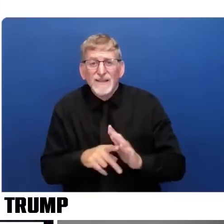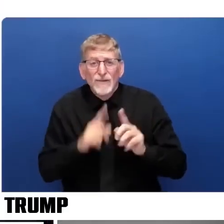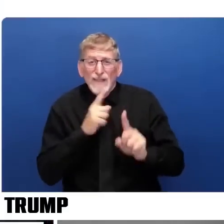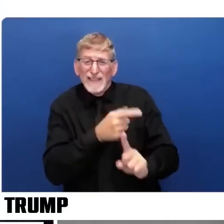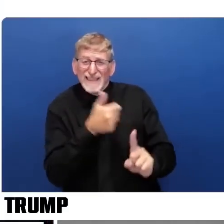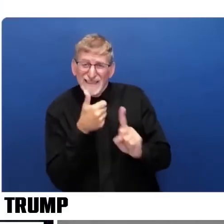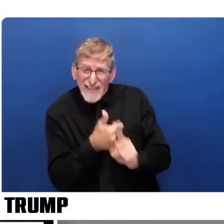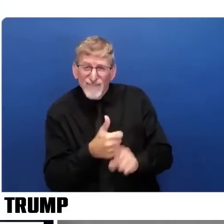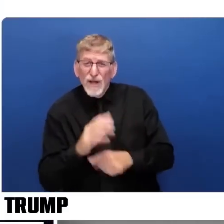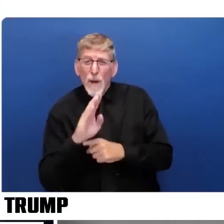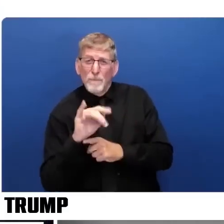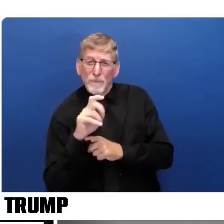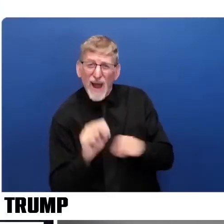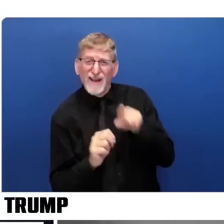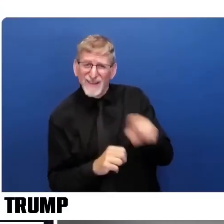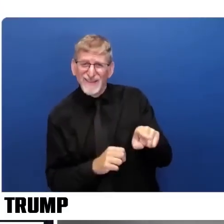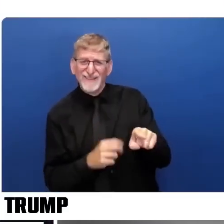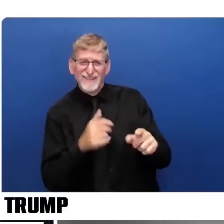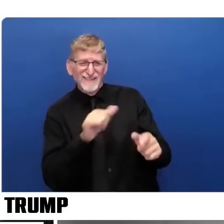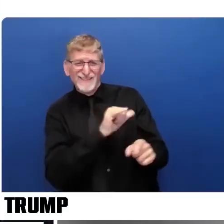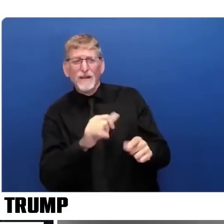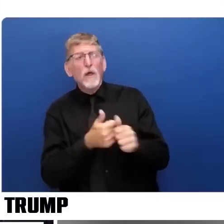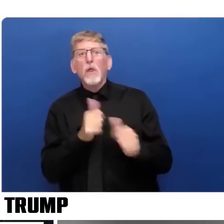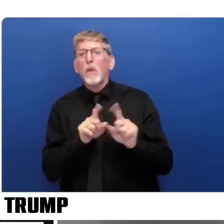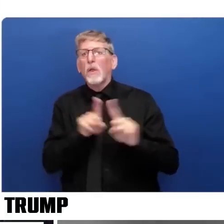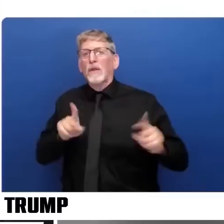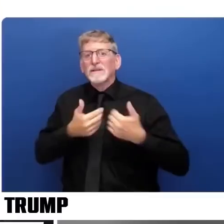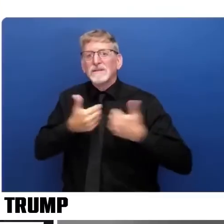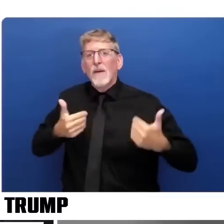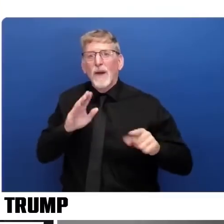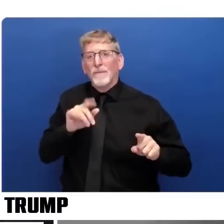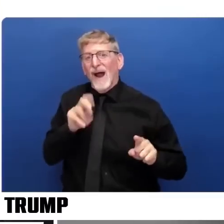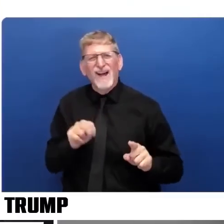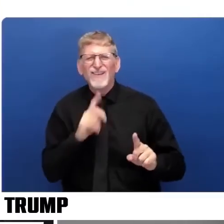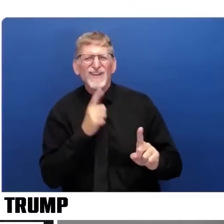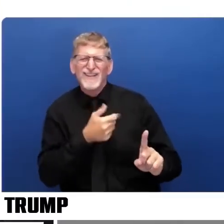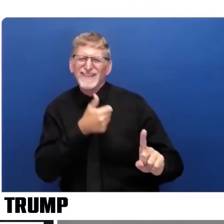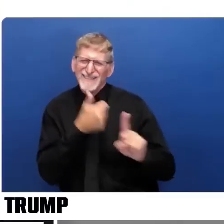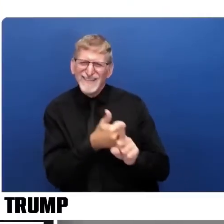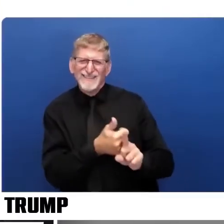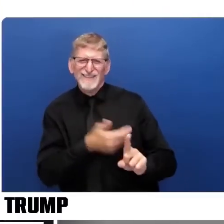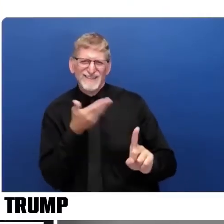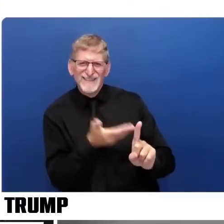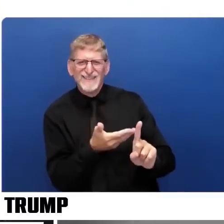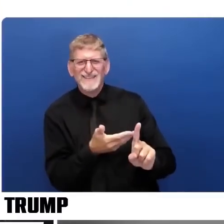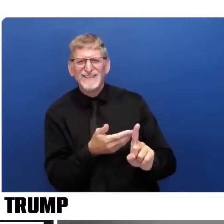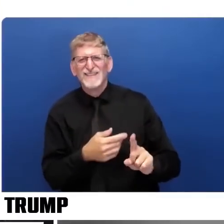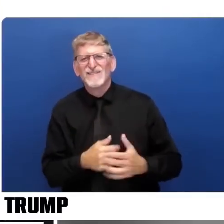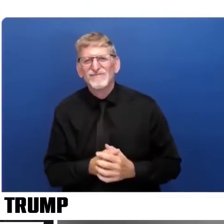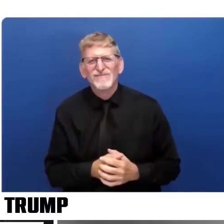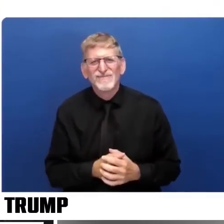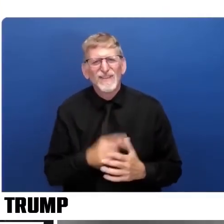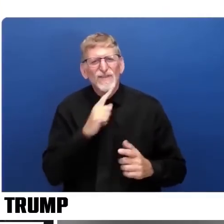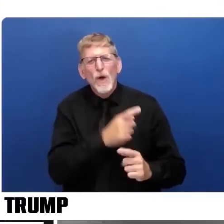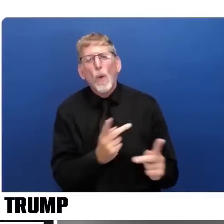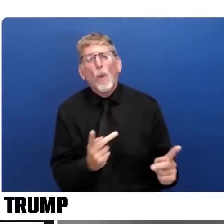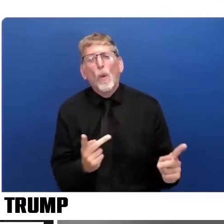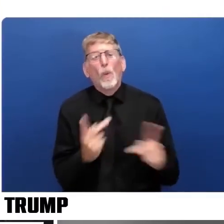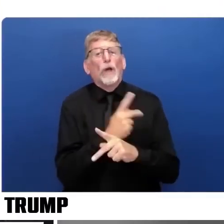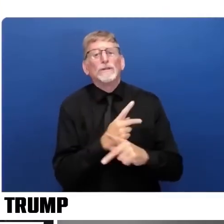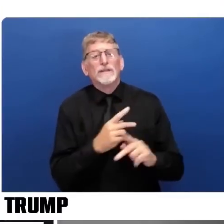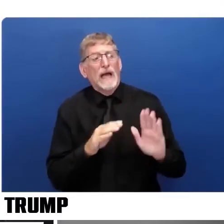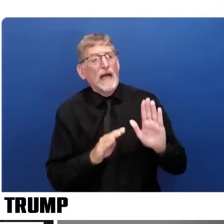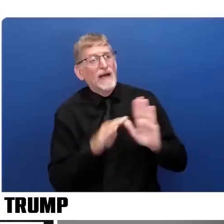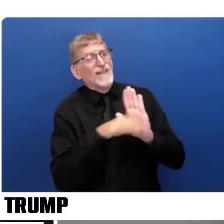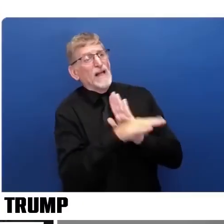from Biden. I don't know the gentleman, she says. She is Biden. The worst inflation we've ever had, a horrible